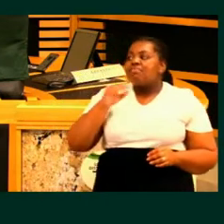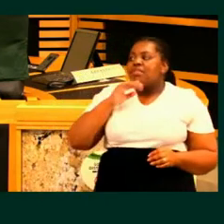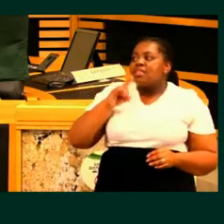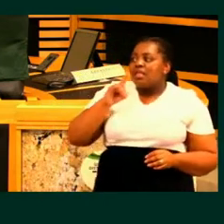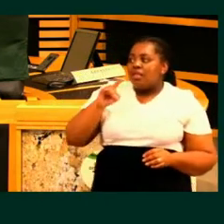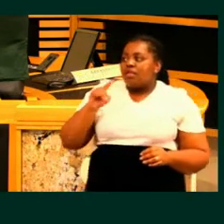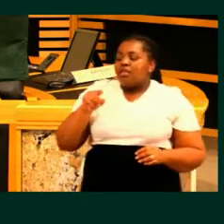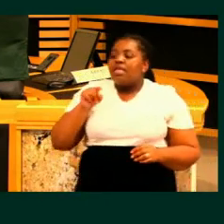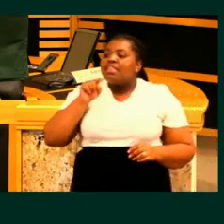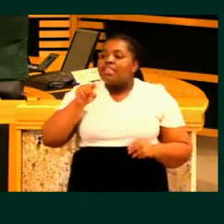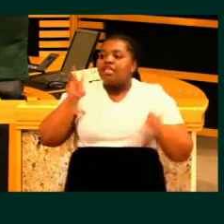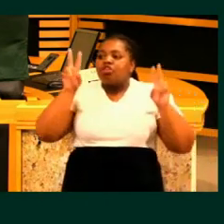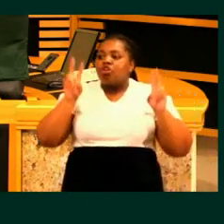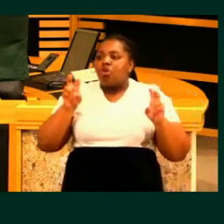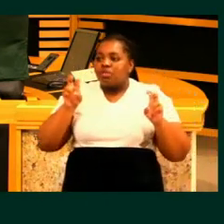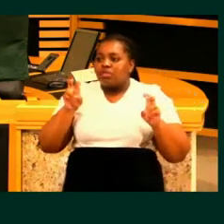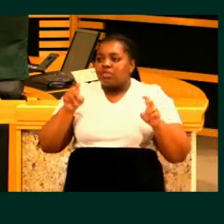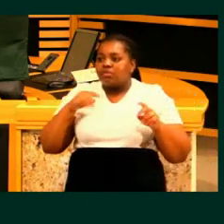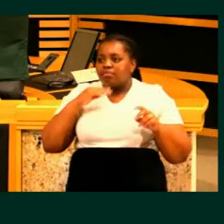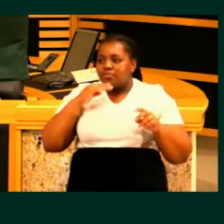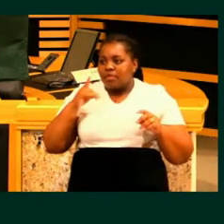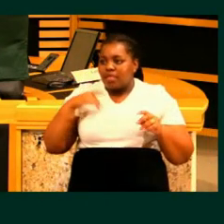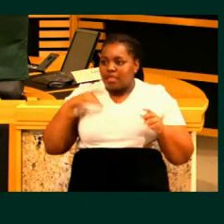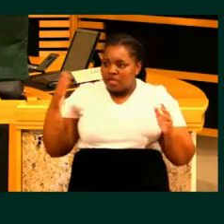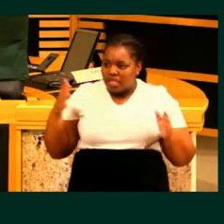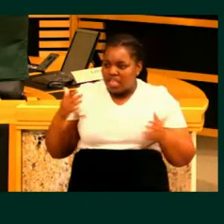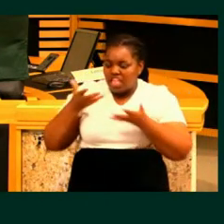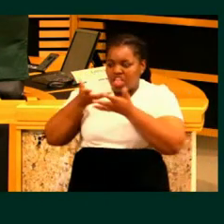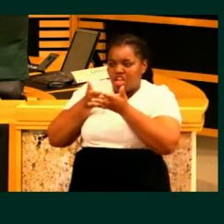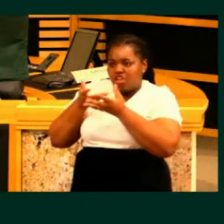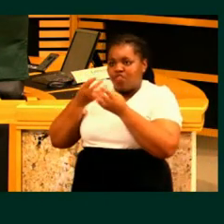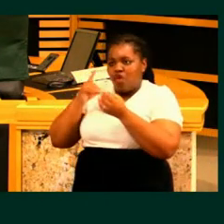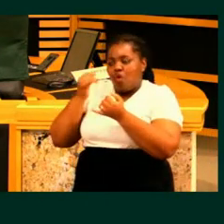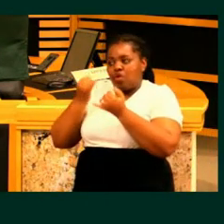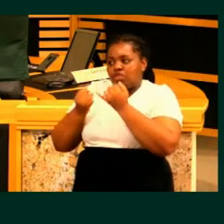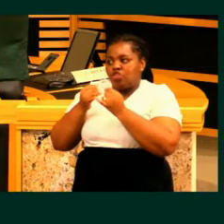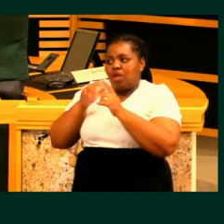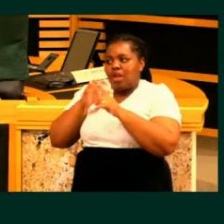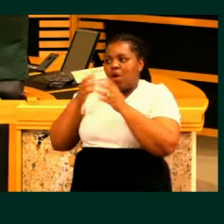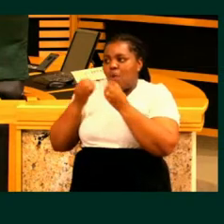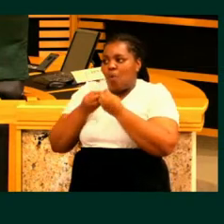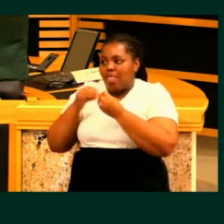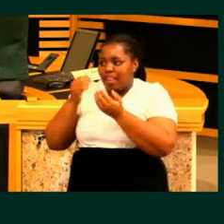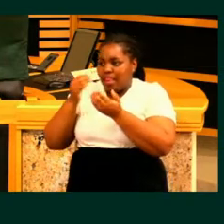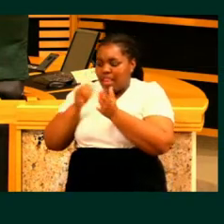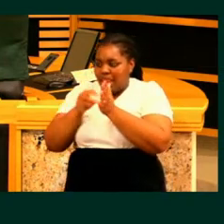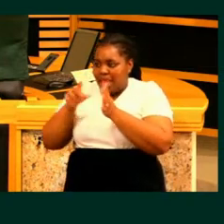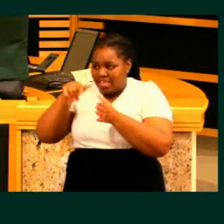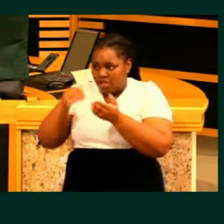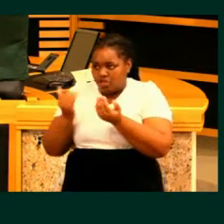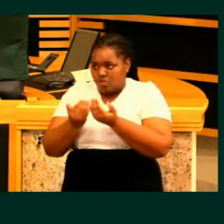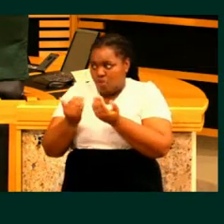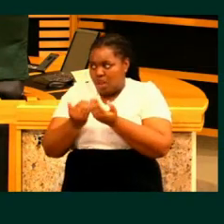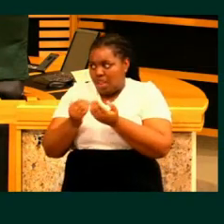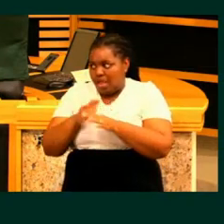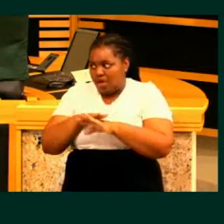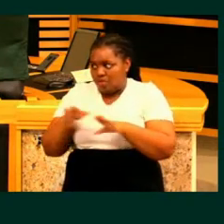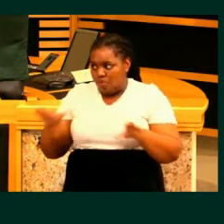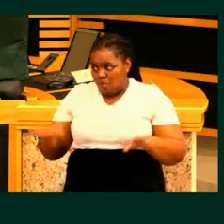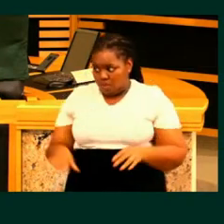a sense this this Clause permits Educators to engage in sexual relationship with Learners from the school where they are not employed at